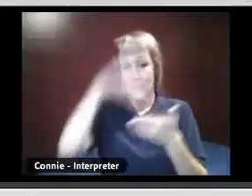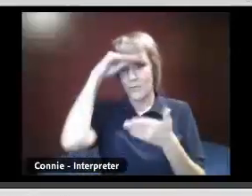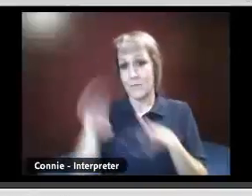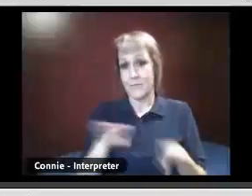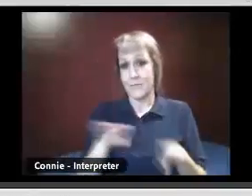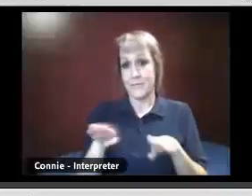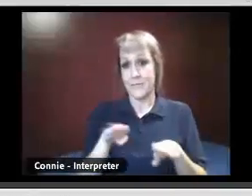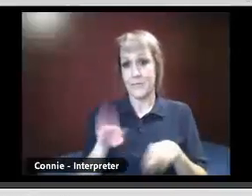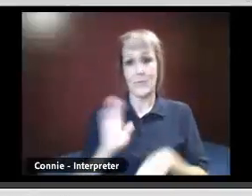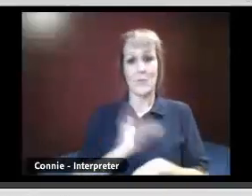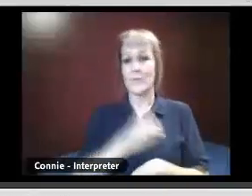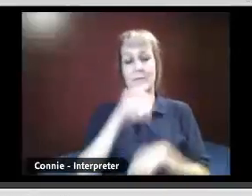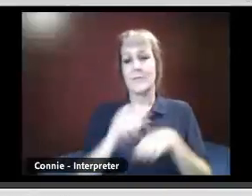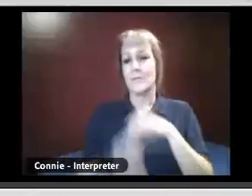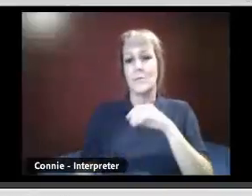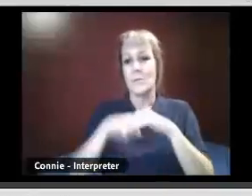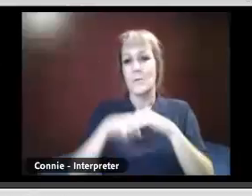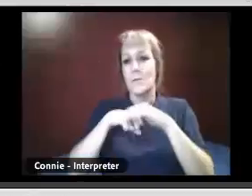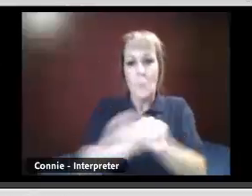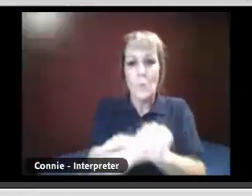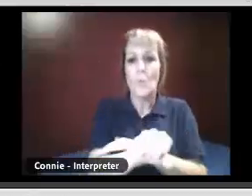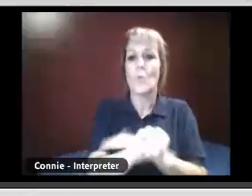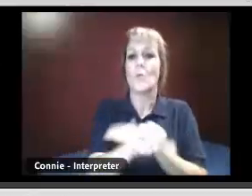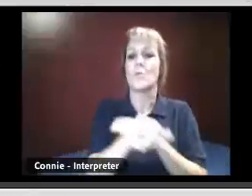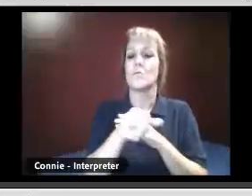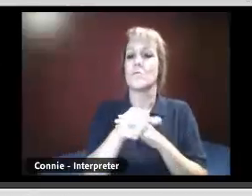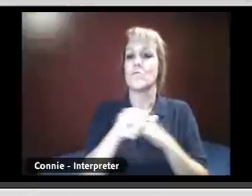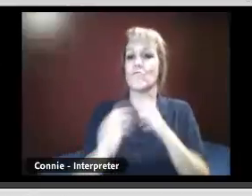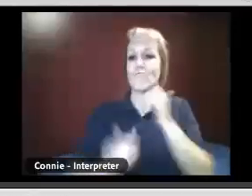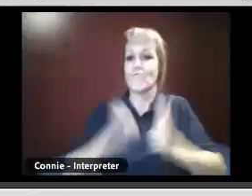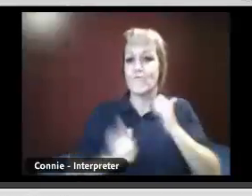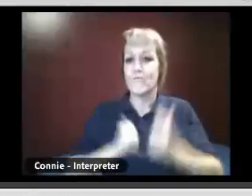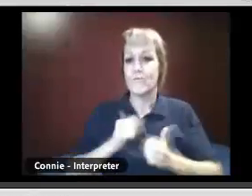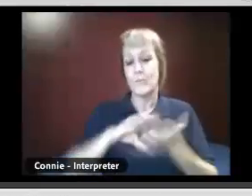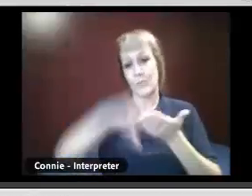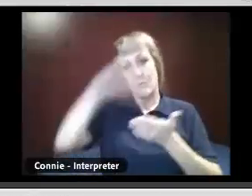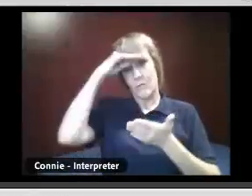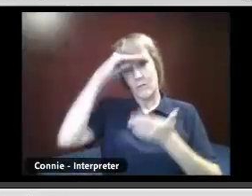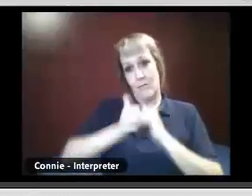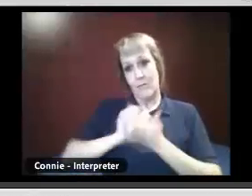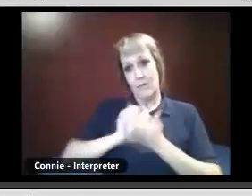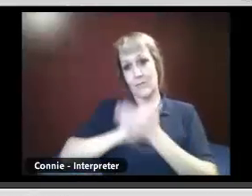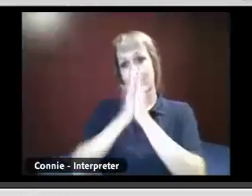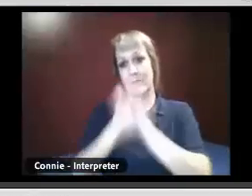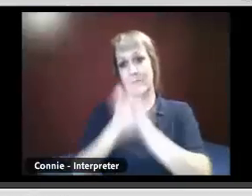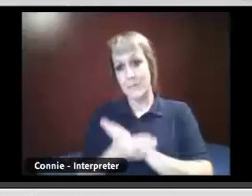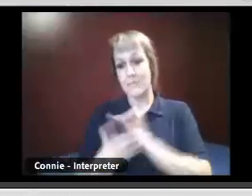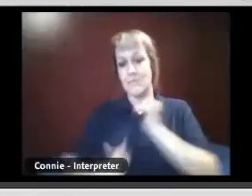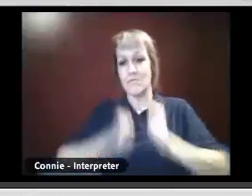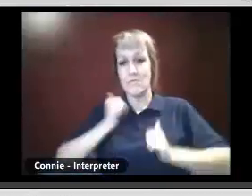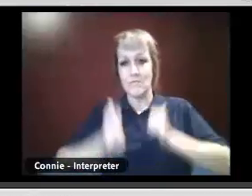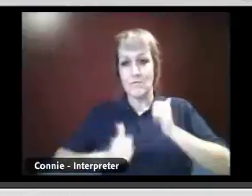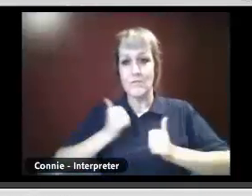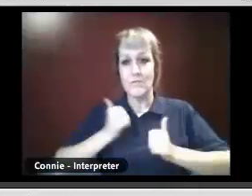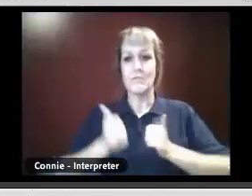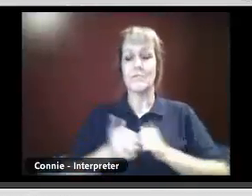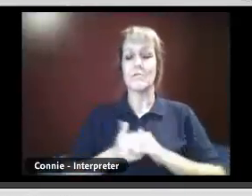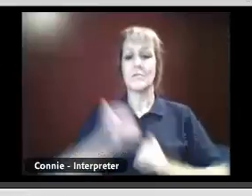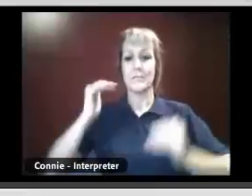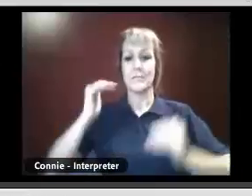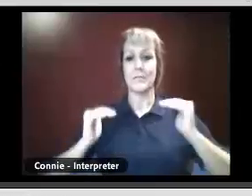not born assertive. Uh, we learn how to become assertive and